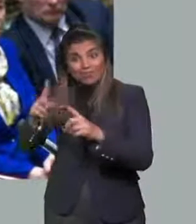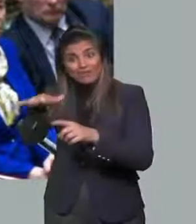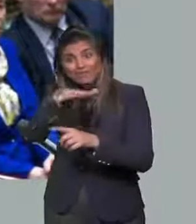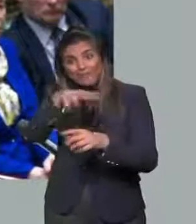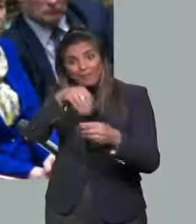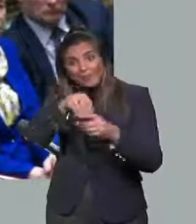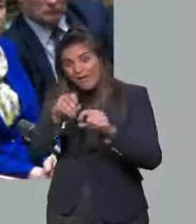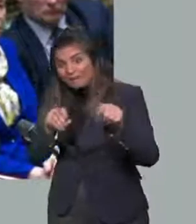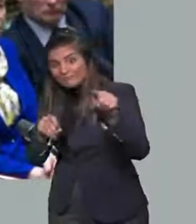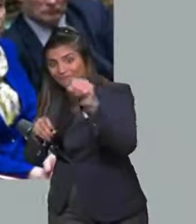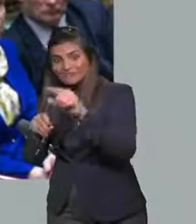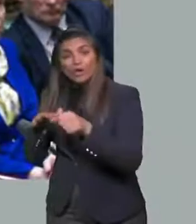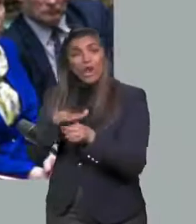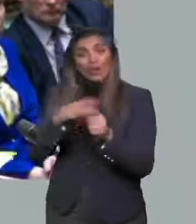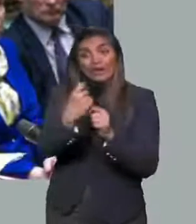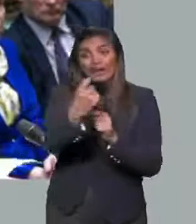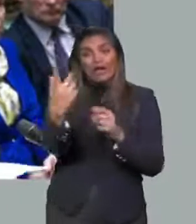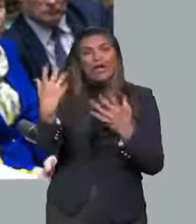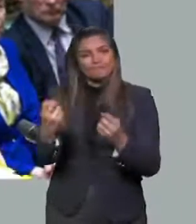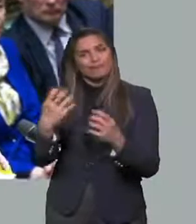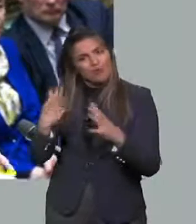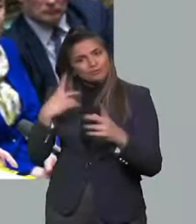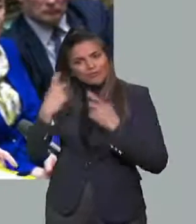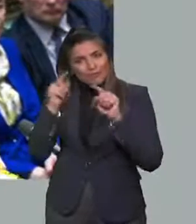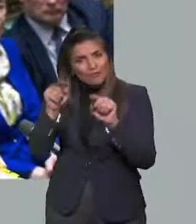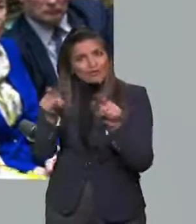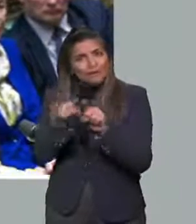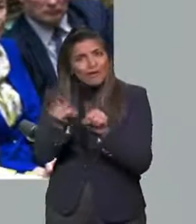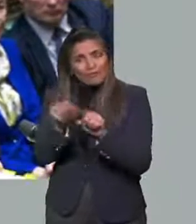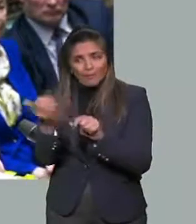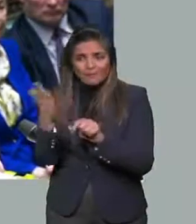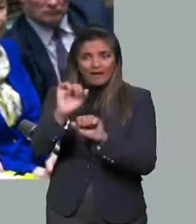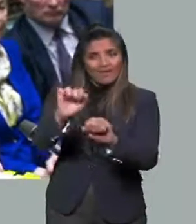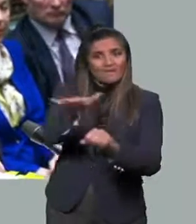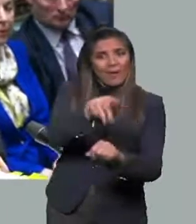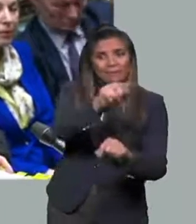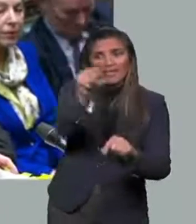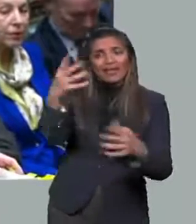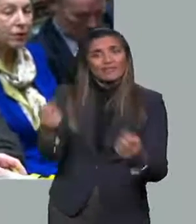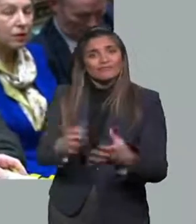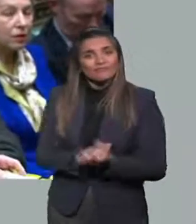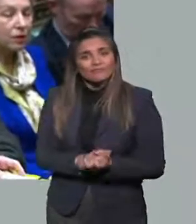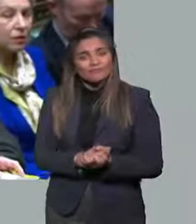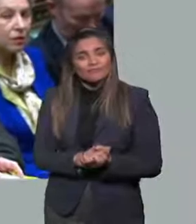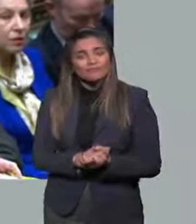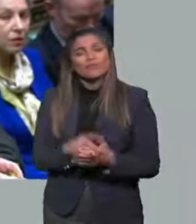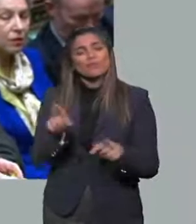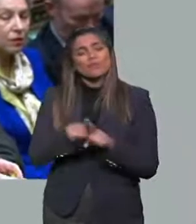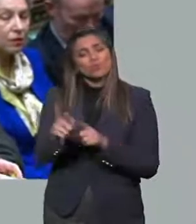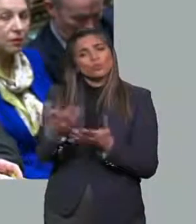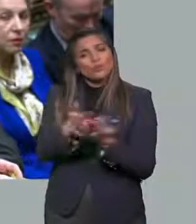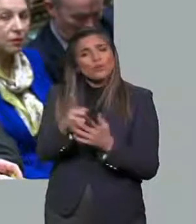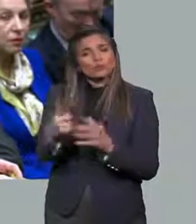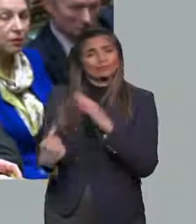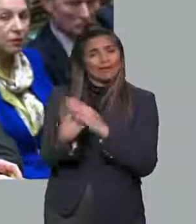for safeguarding and well-being of the children. That must also be considered. More broadly, he raises the issue about refugees and